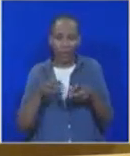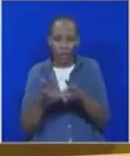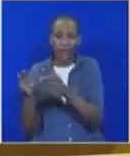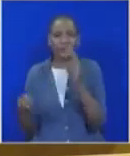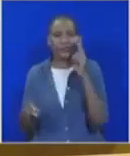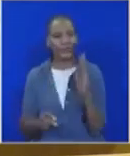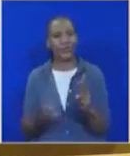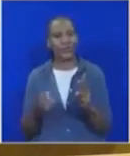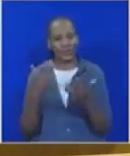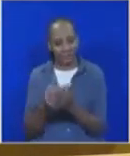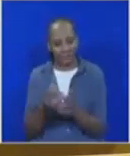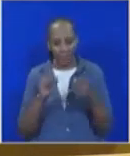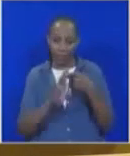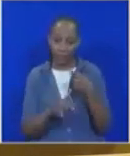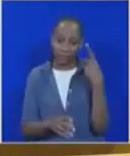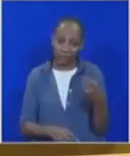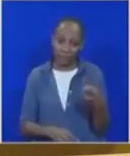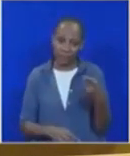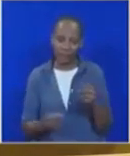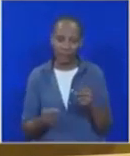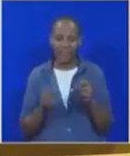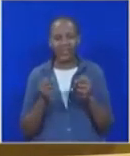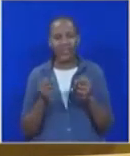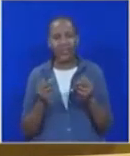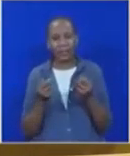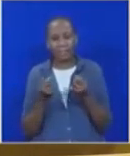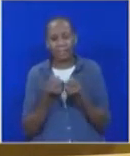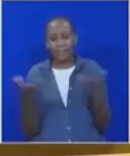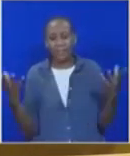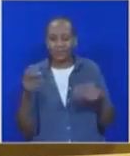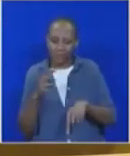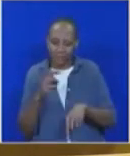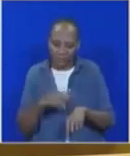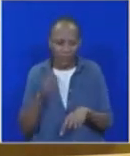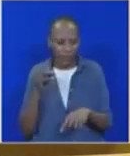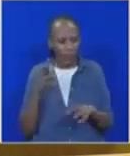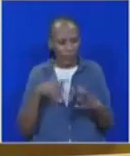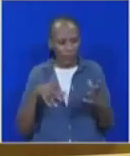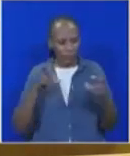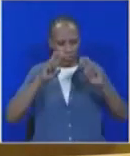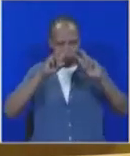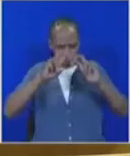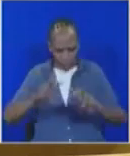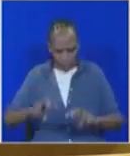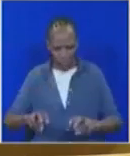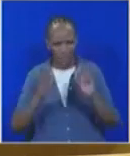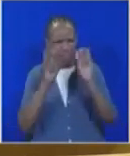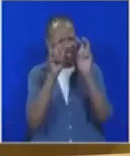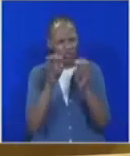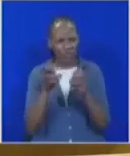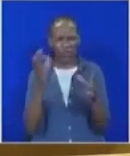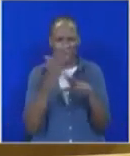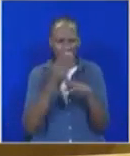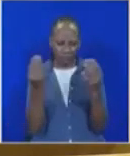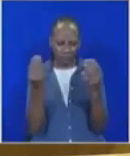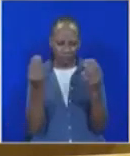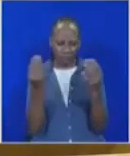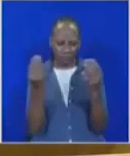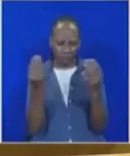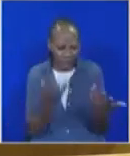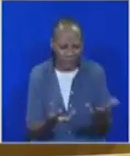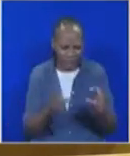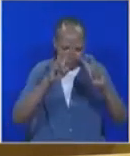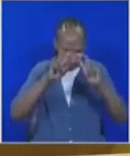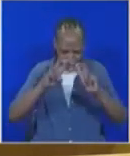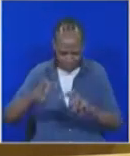general application. In many other acts dealing with specific sectors and ministers, property that might be expropriated is